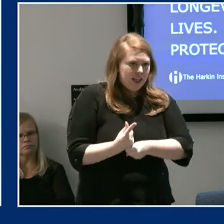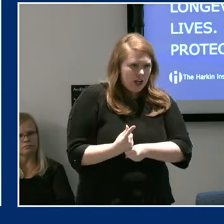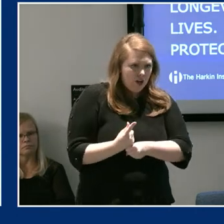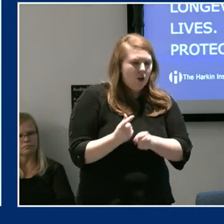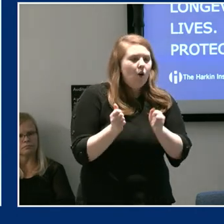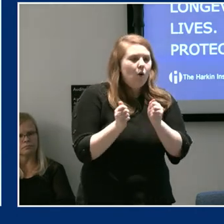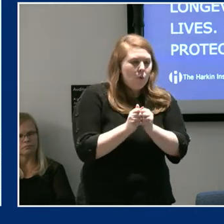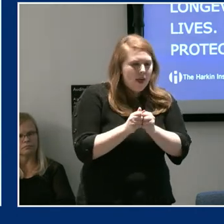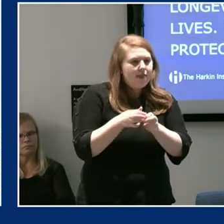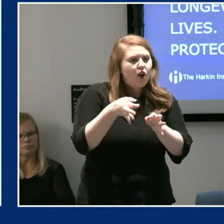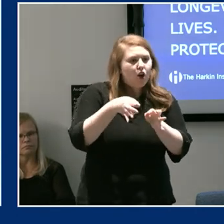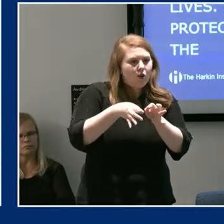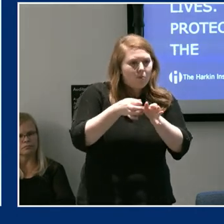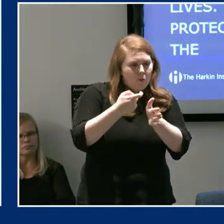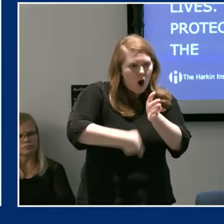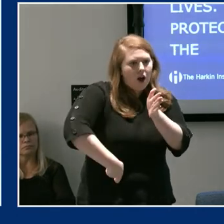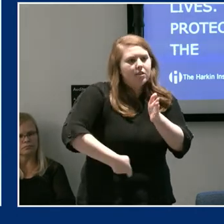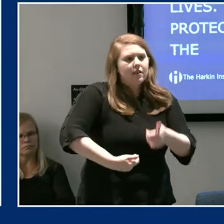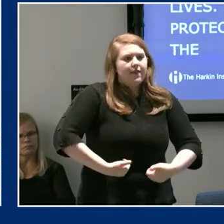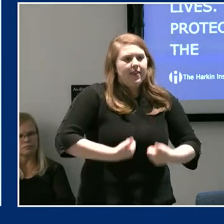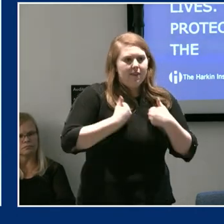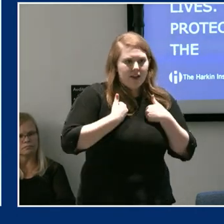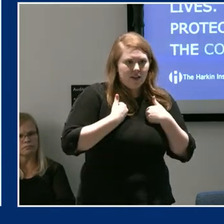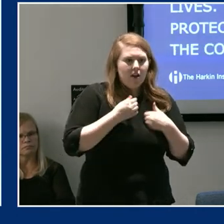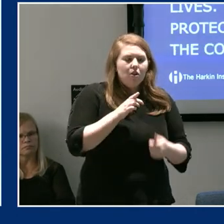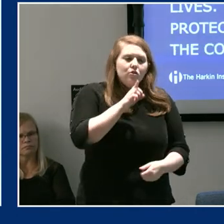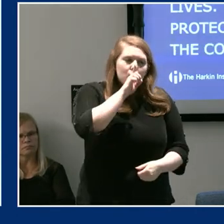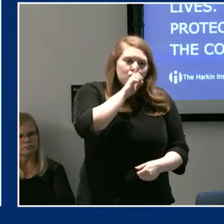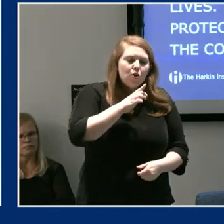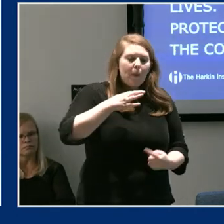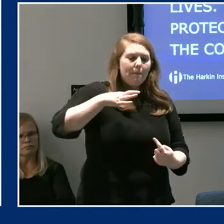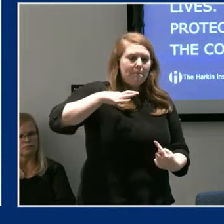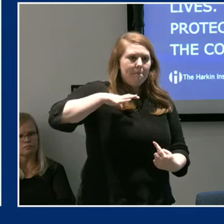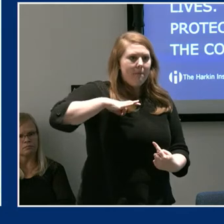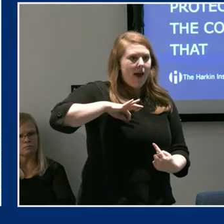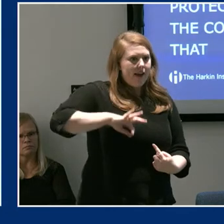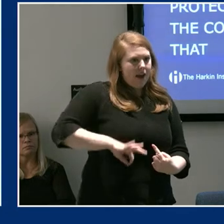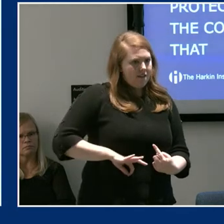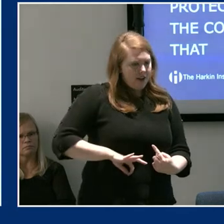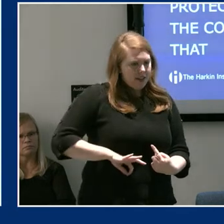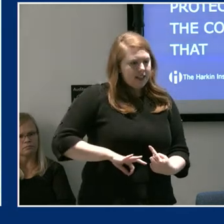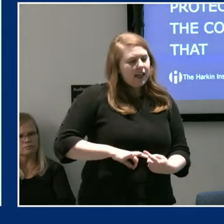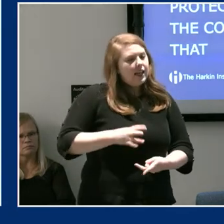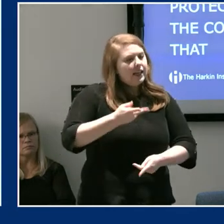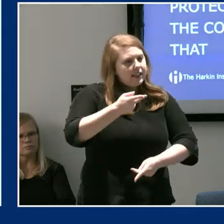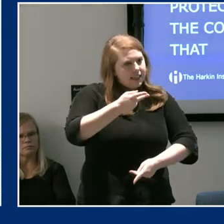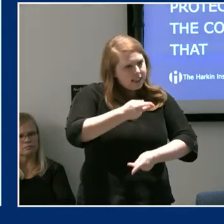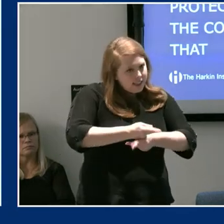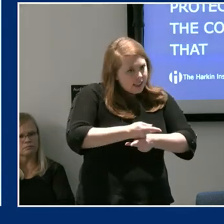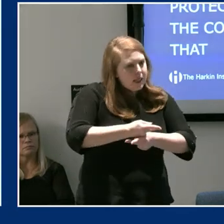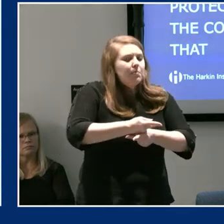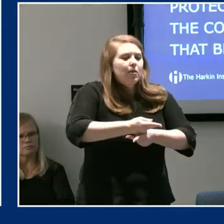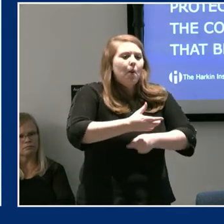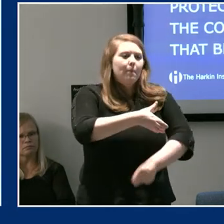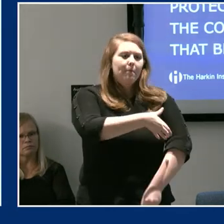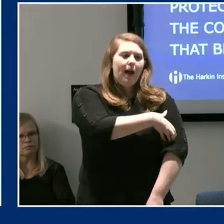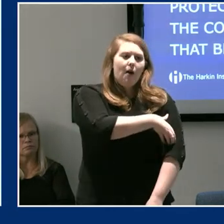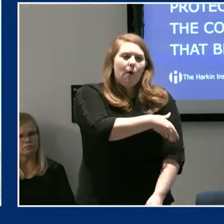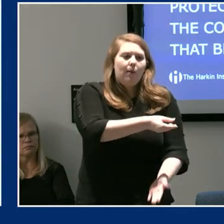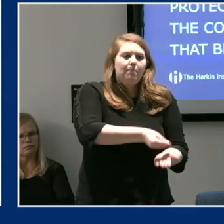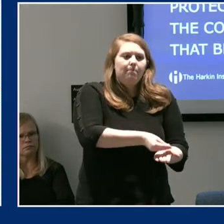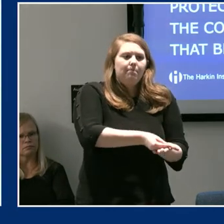adjustment. And this ensures that benefits maintain their purchasing power over time.